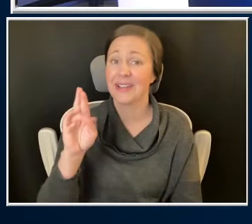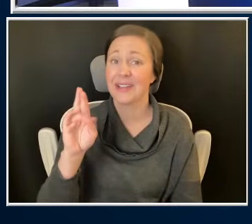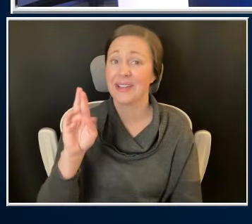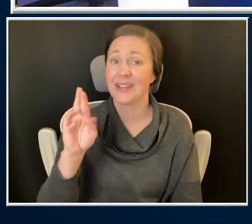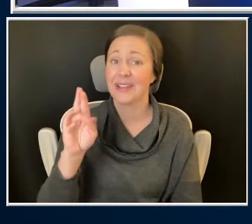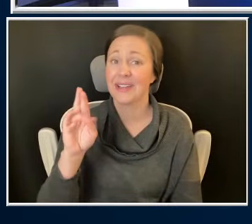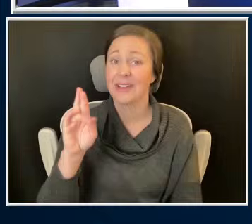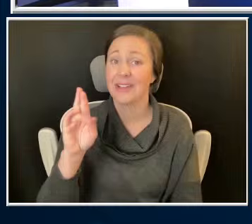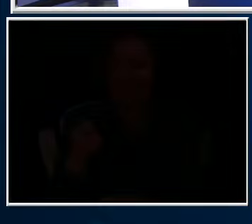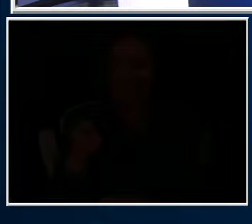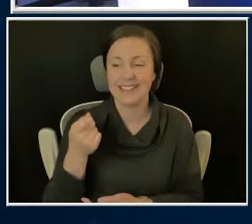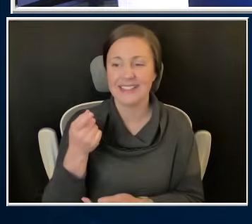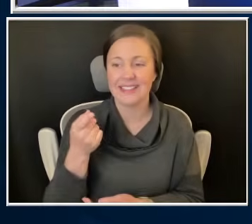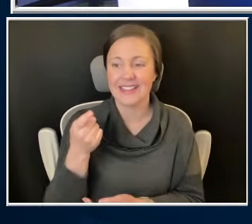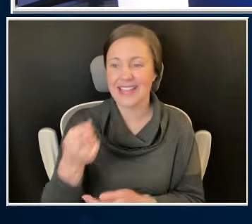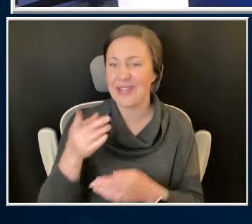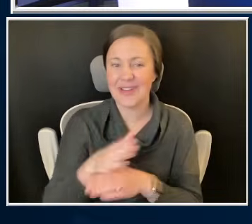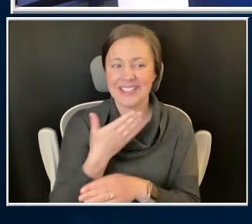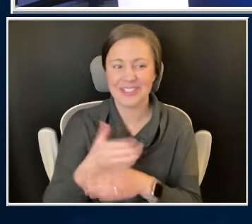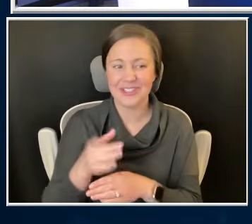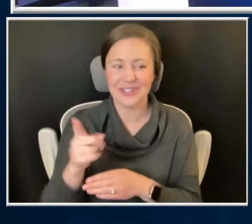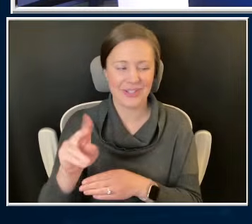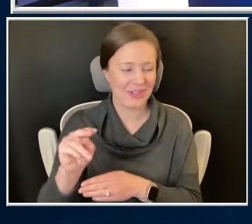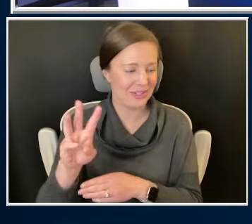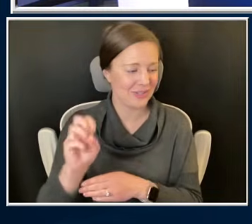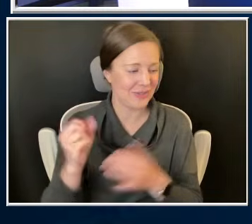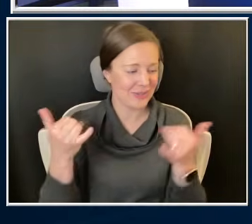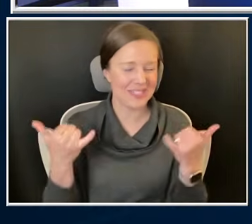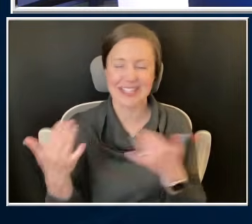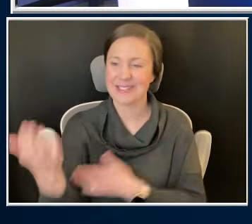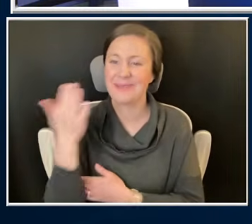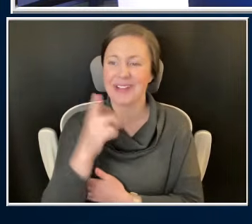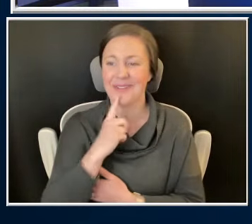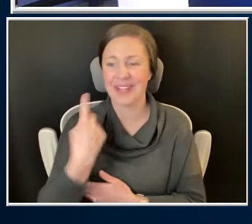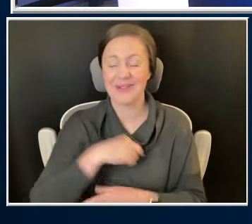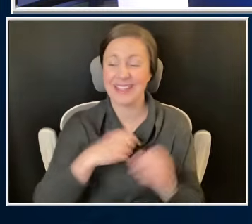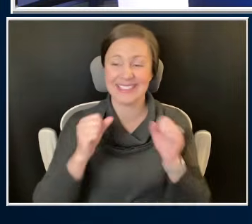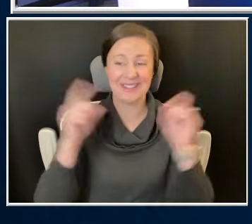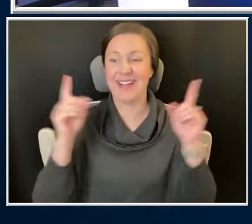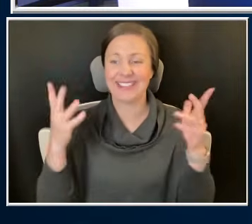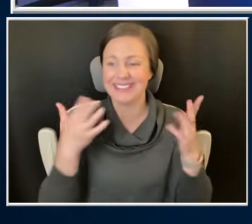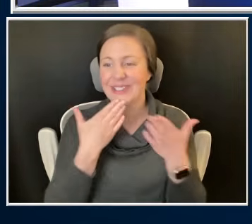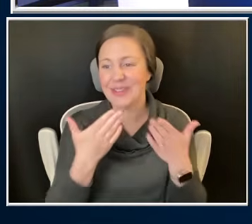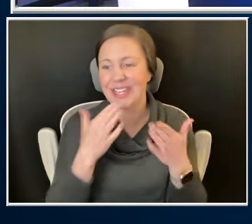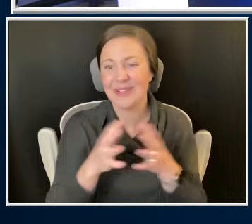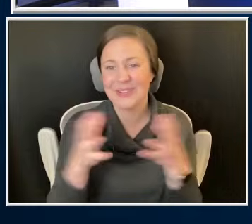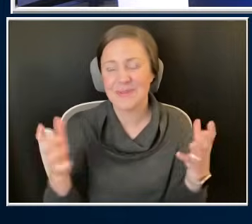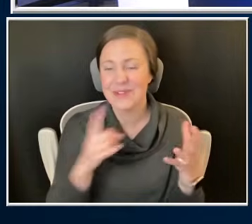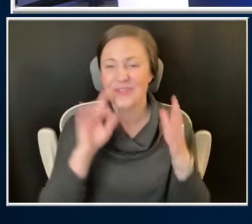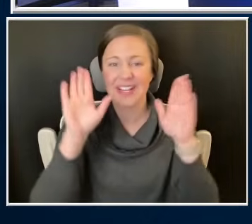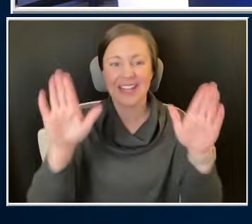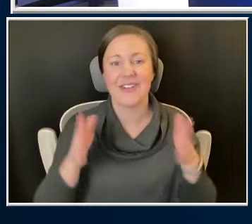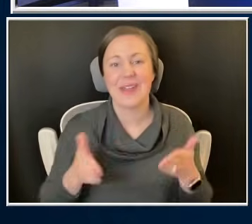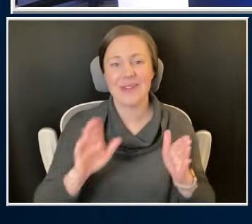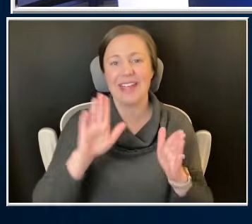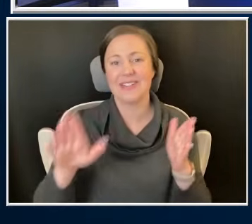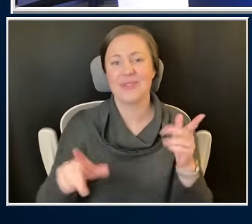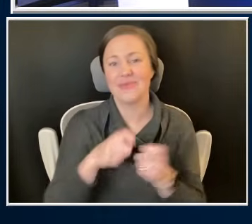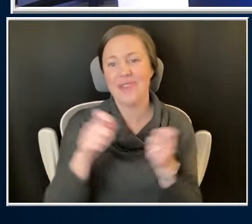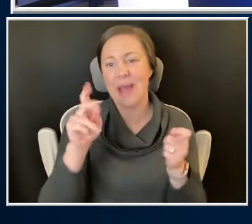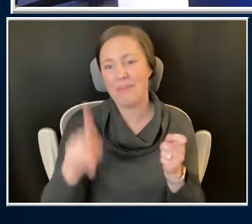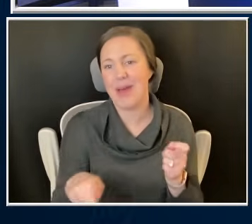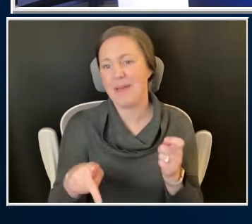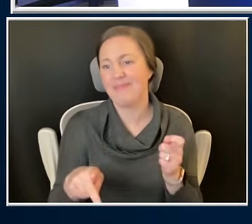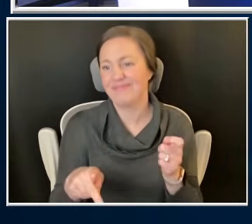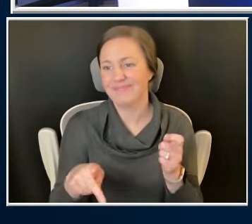us this morning. It took us all by surprise, so thank you for that. What a great way to wrap up our week. What do you want the big takeaway